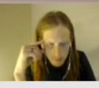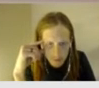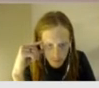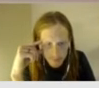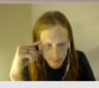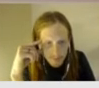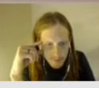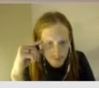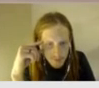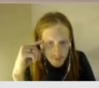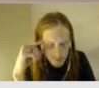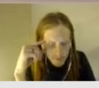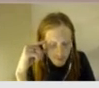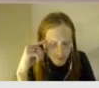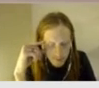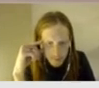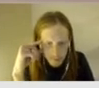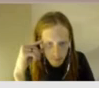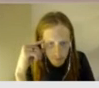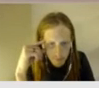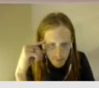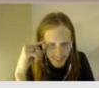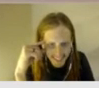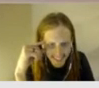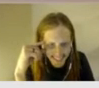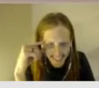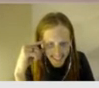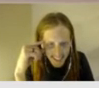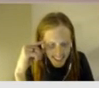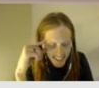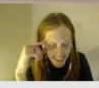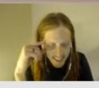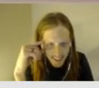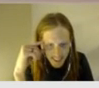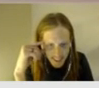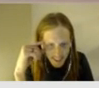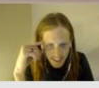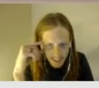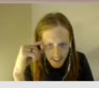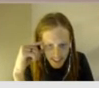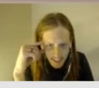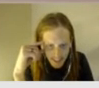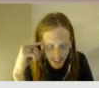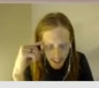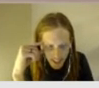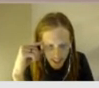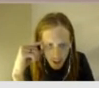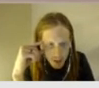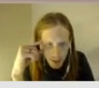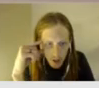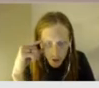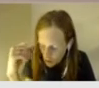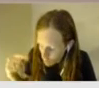there. Mm-hmm. As long as you're, I don't know, stubborn and not willing to, I guess, rest on your laurels, you know? Gotcha.